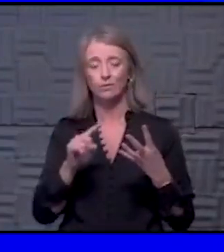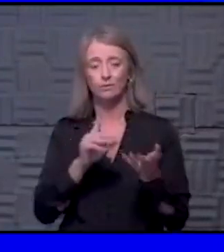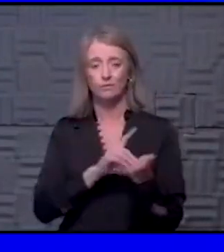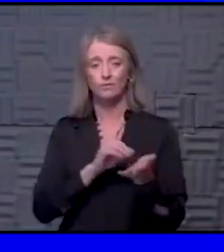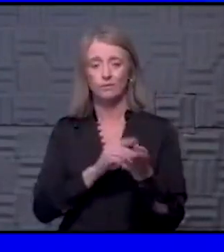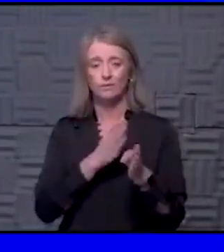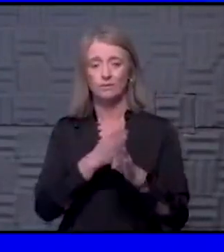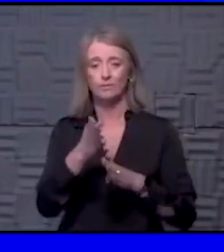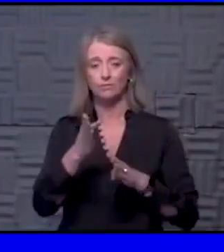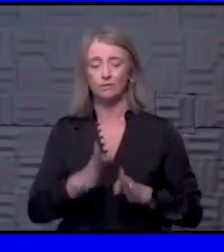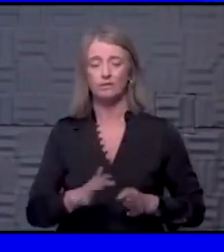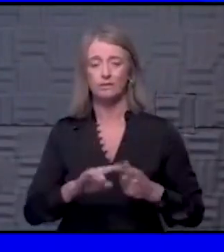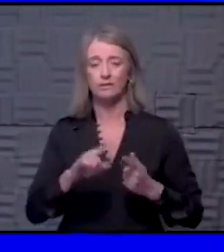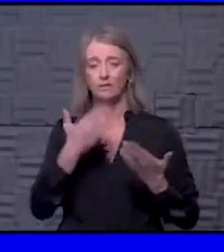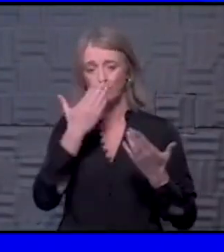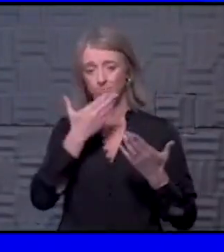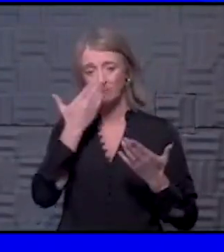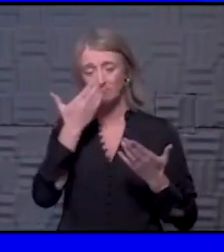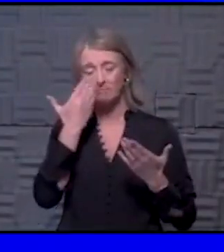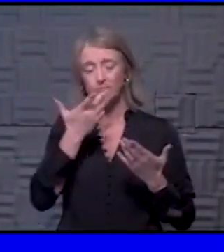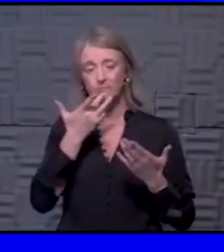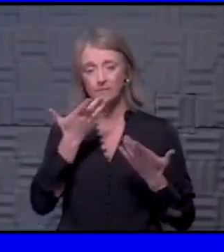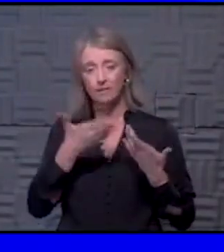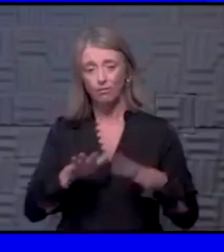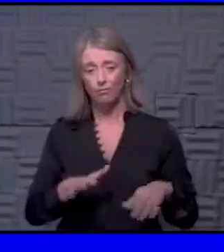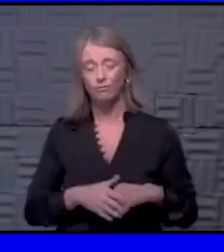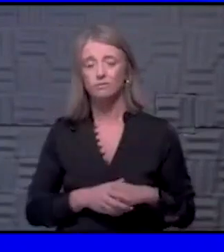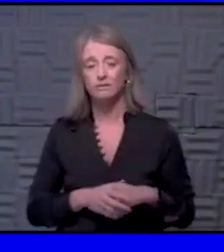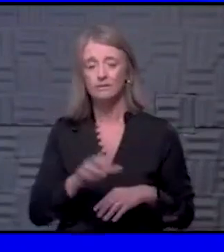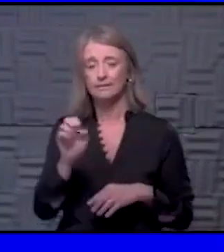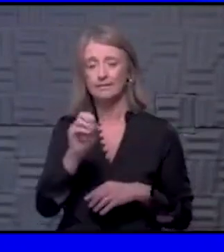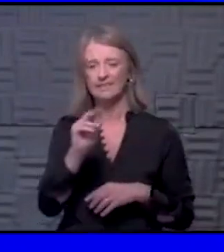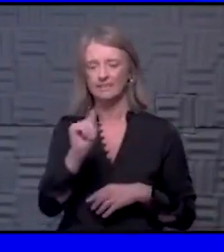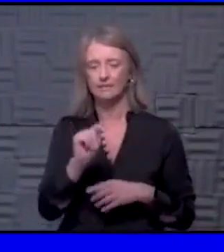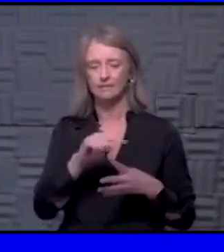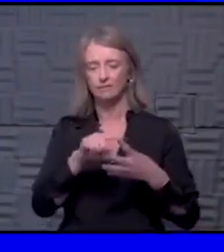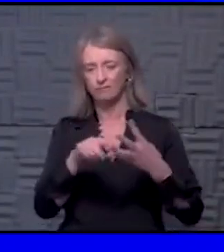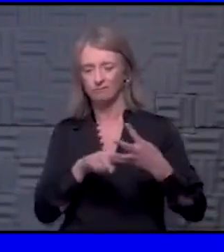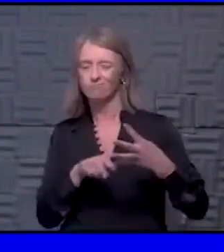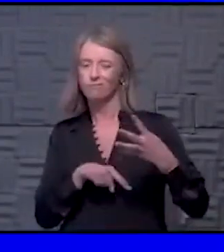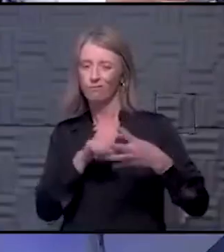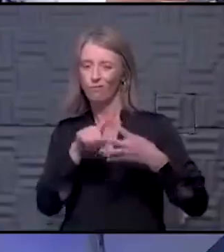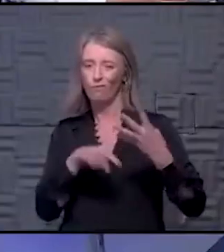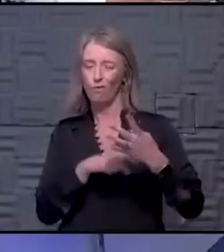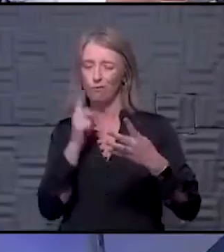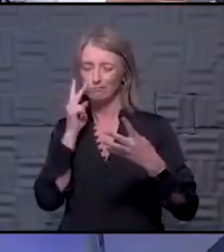physician specializing in loss of smell, so it would be the ENT subspecialty for that.